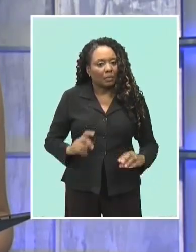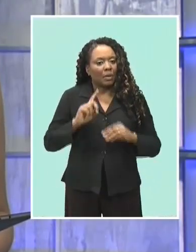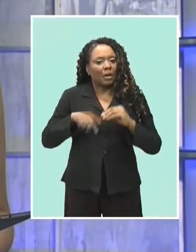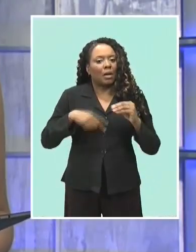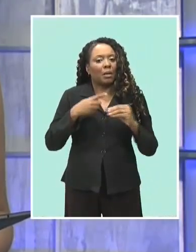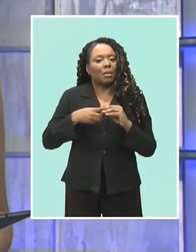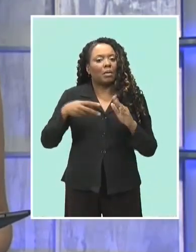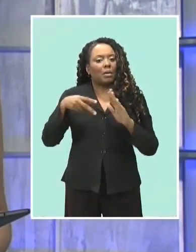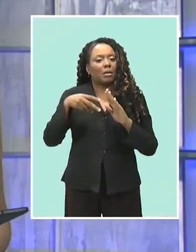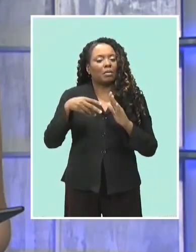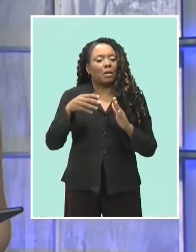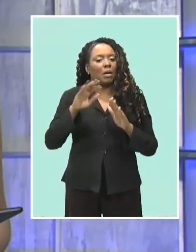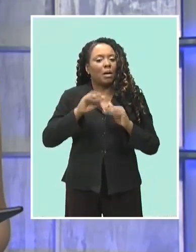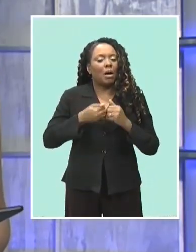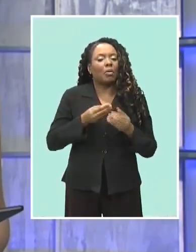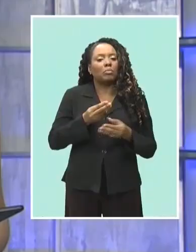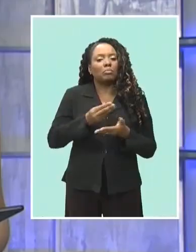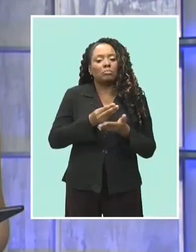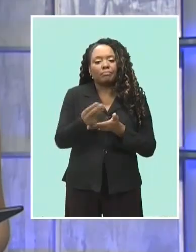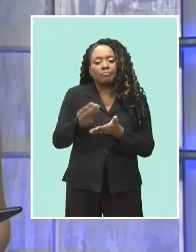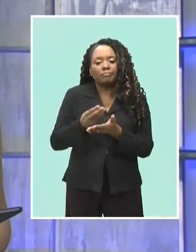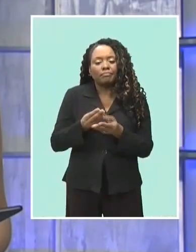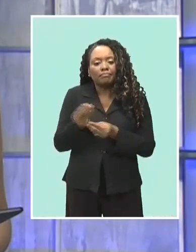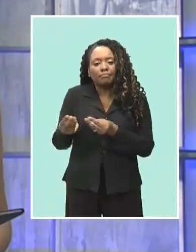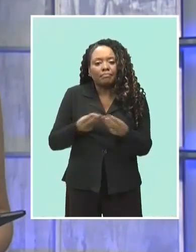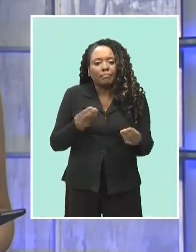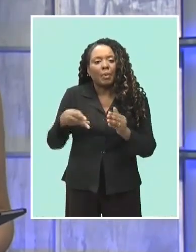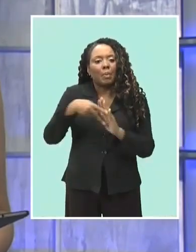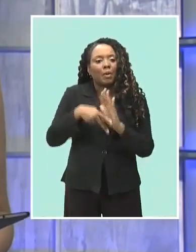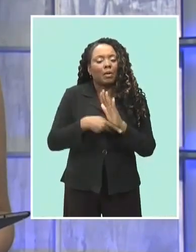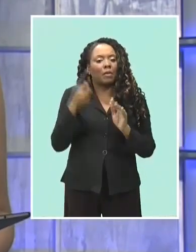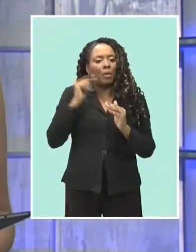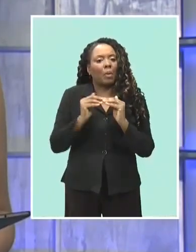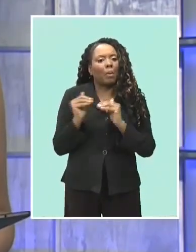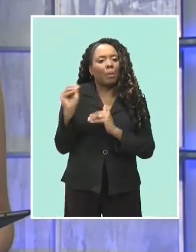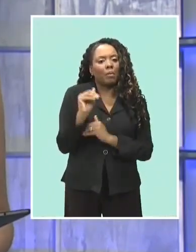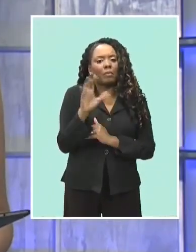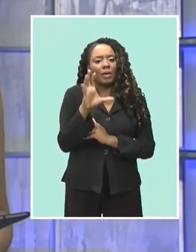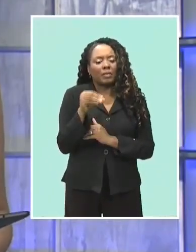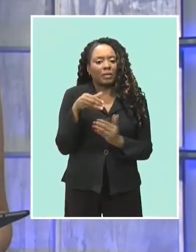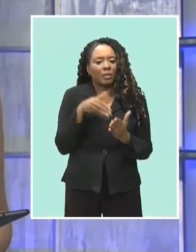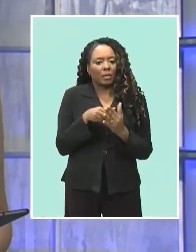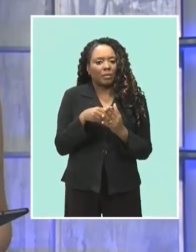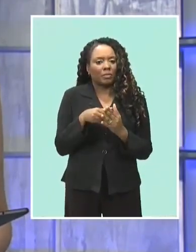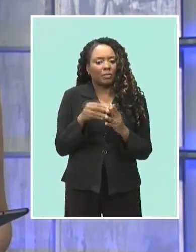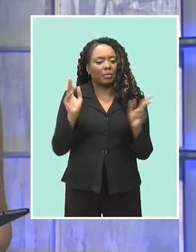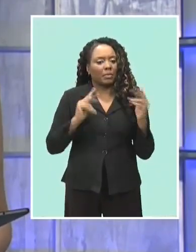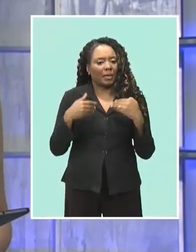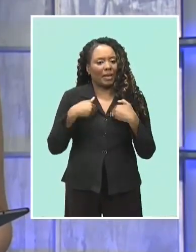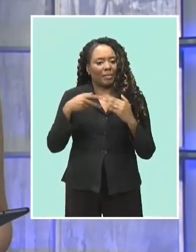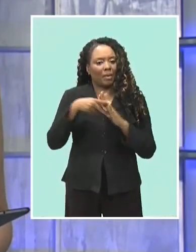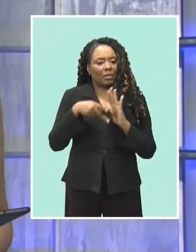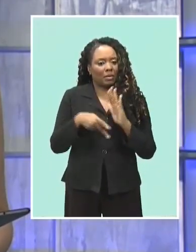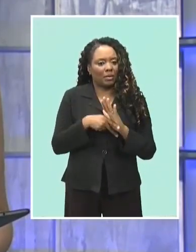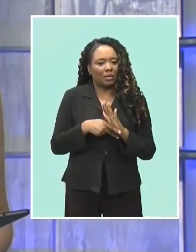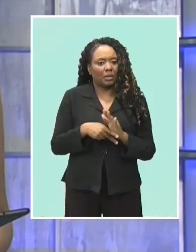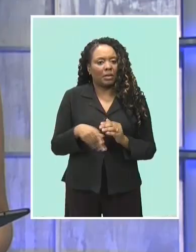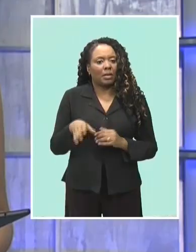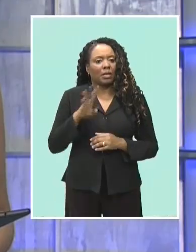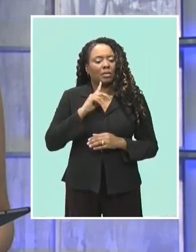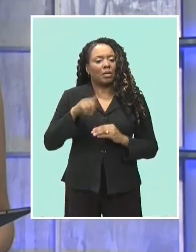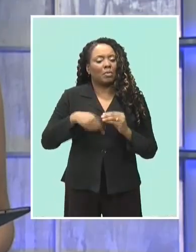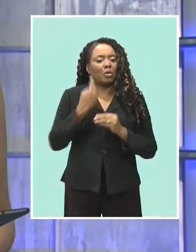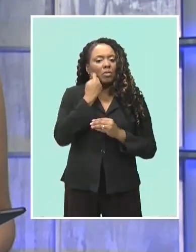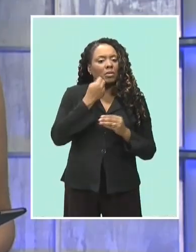bailout policies to over 50,000 policyholders. He made the appeal based on the findings of a report done by the Canadian